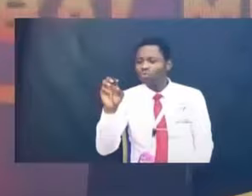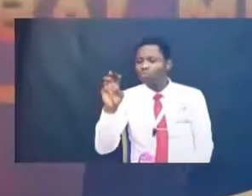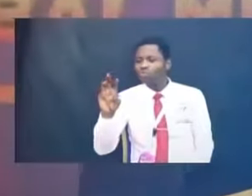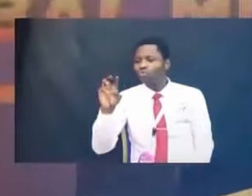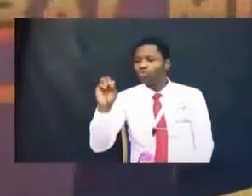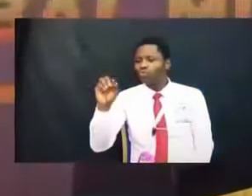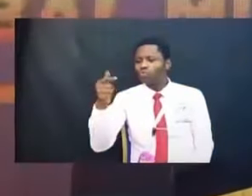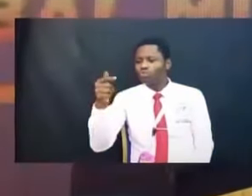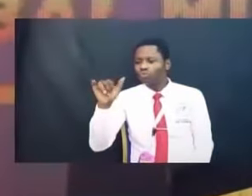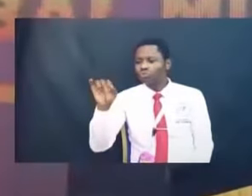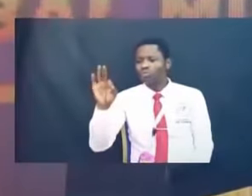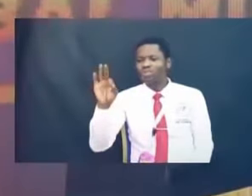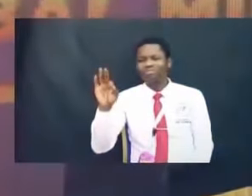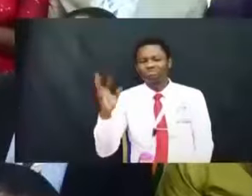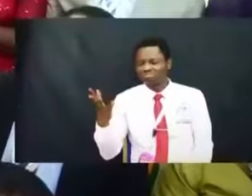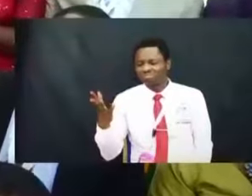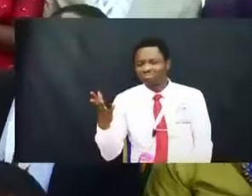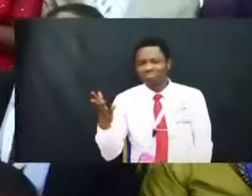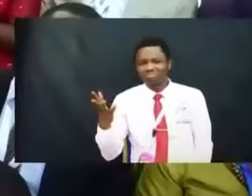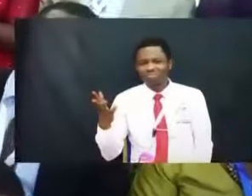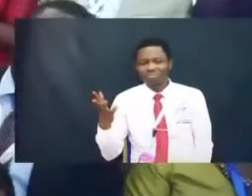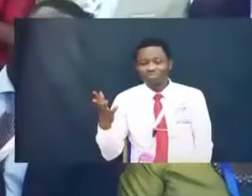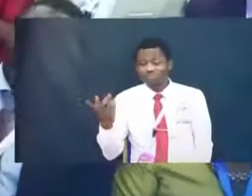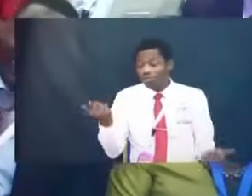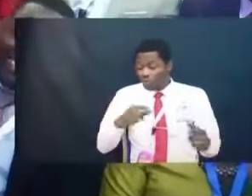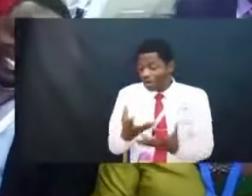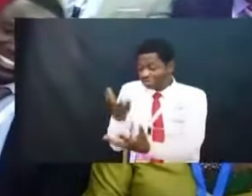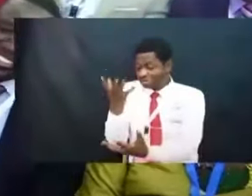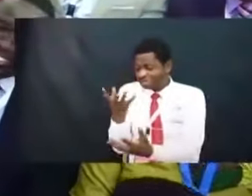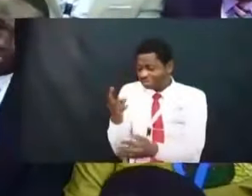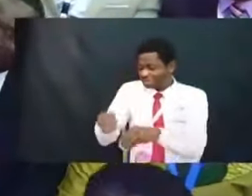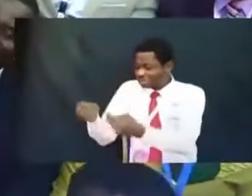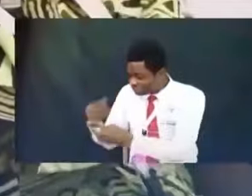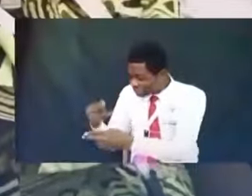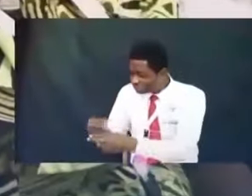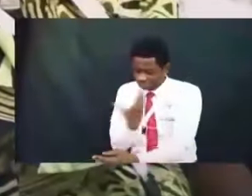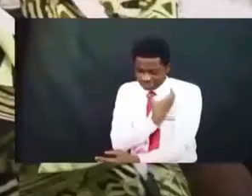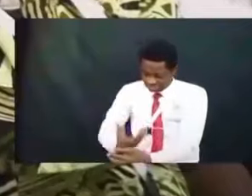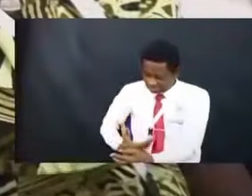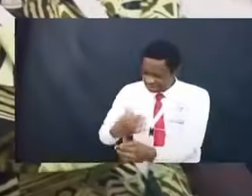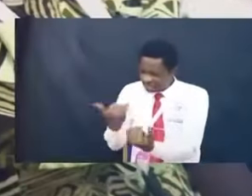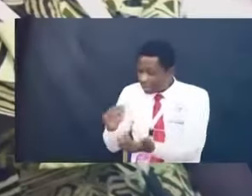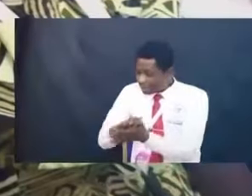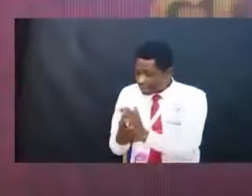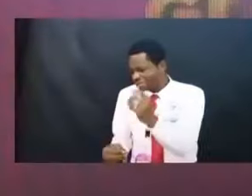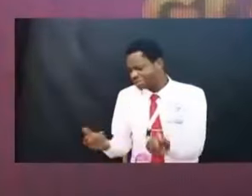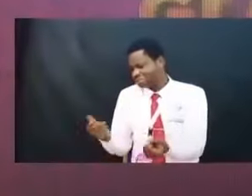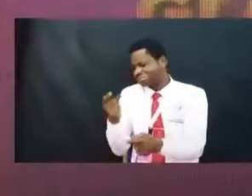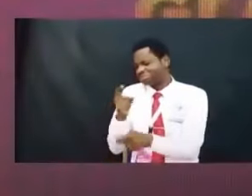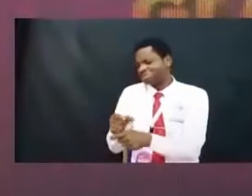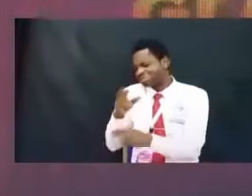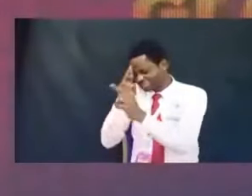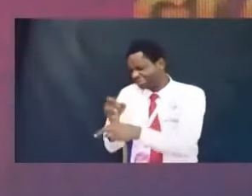Now from chief, straight to Ujaf. Now when he was rich, they called him chief. Now that he doesn't have money, this same person